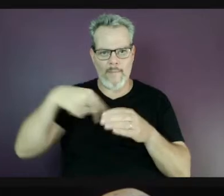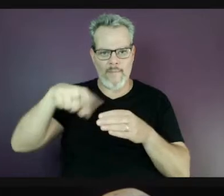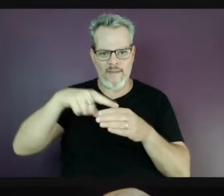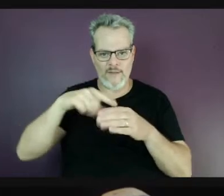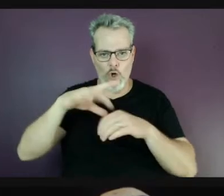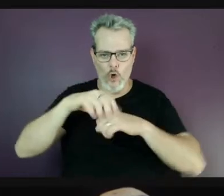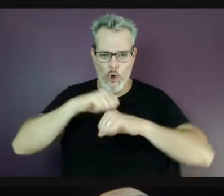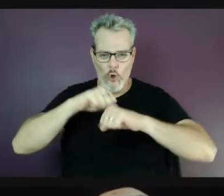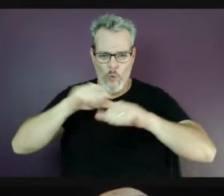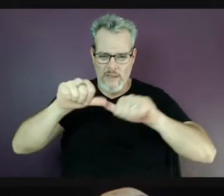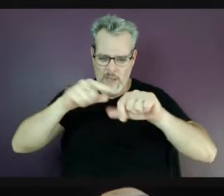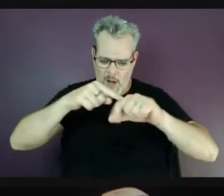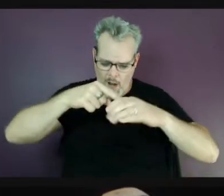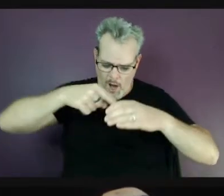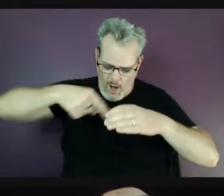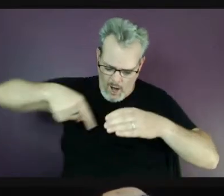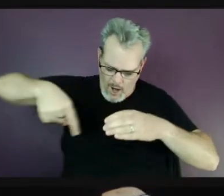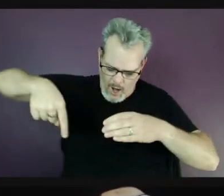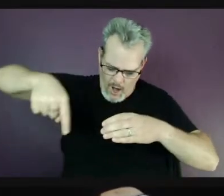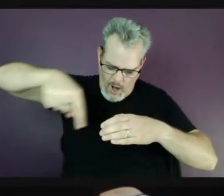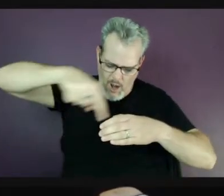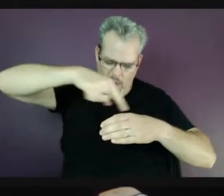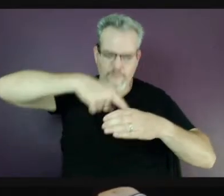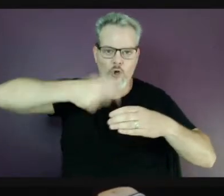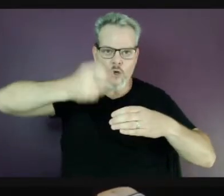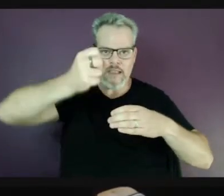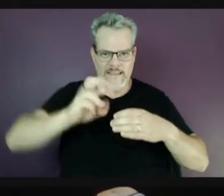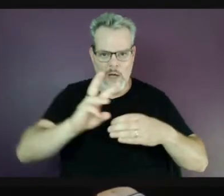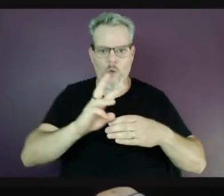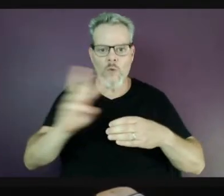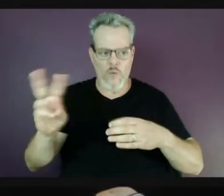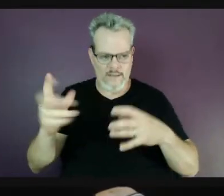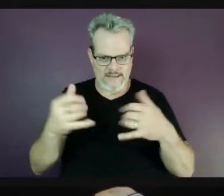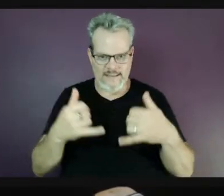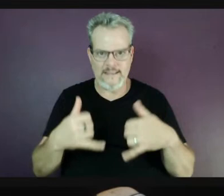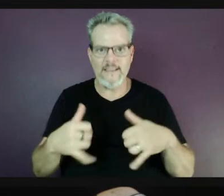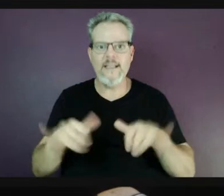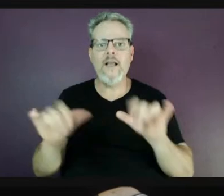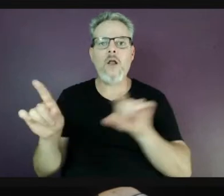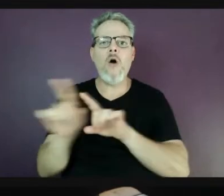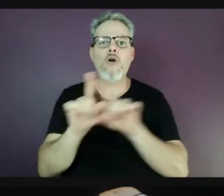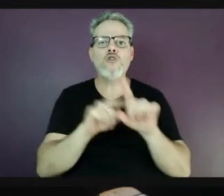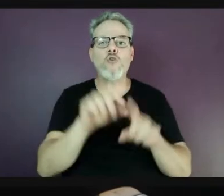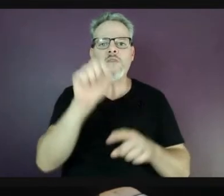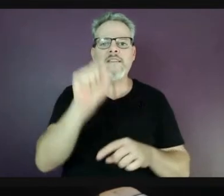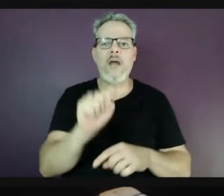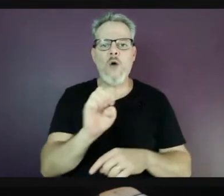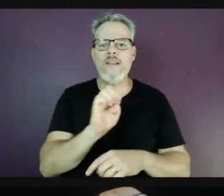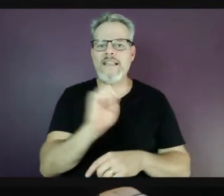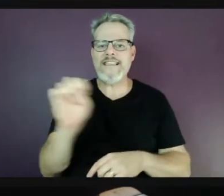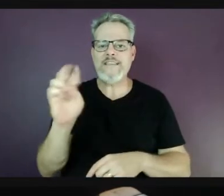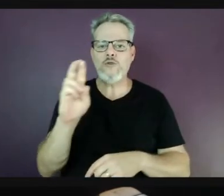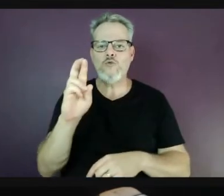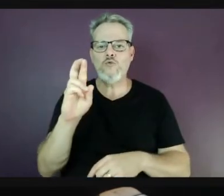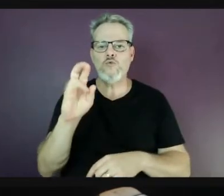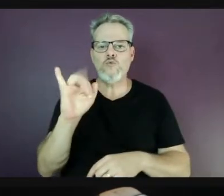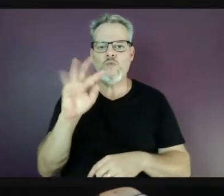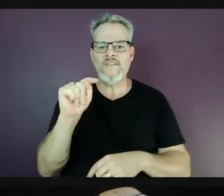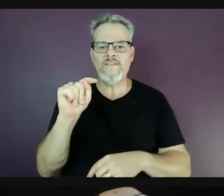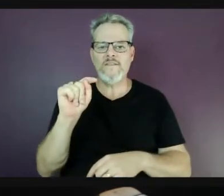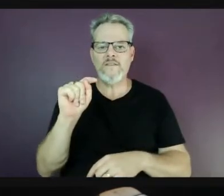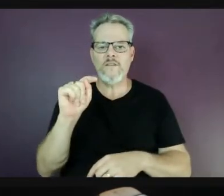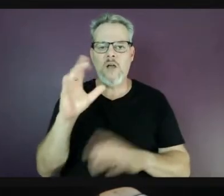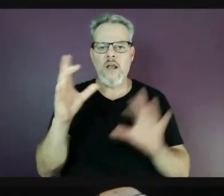main caldera. Also to the southwest, they were still active then, and also to the southeast rift connector. You see all of that. And look how much action on